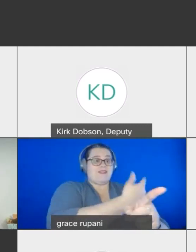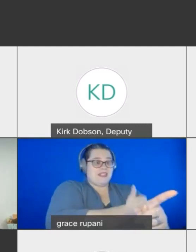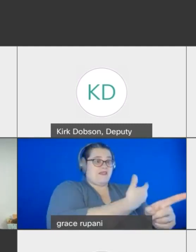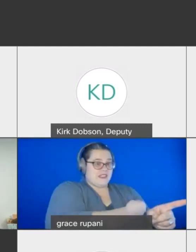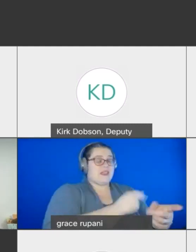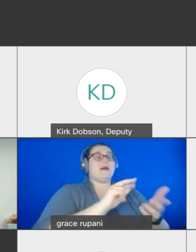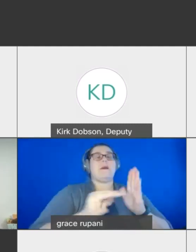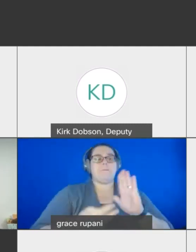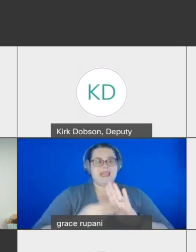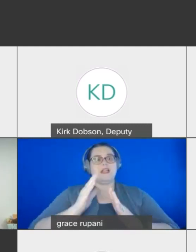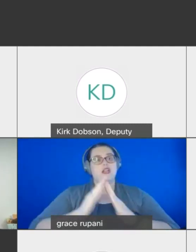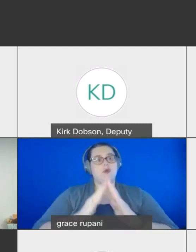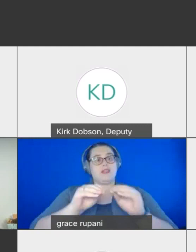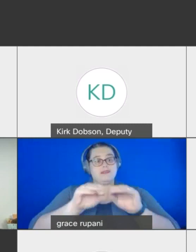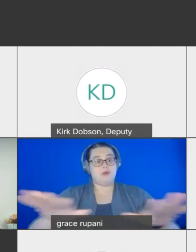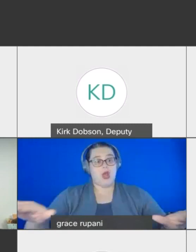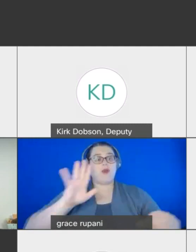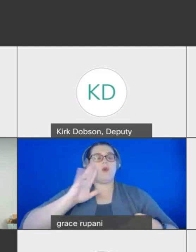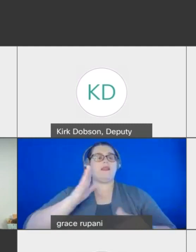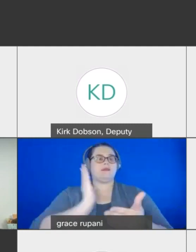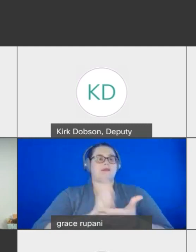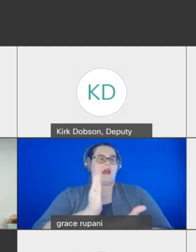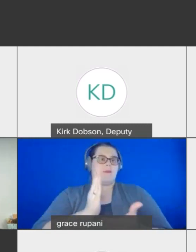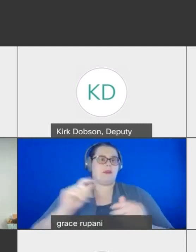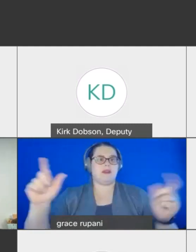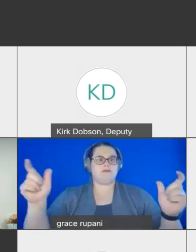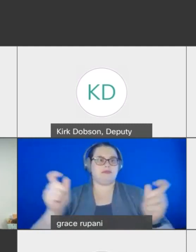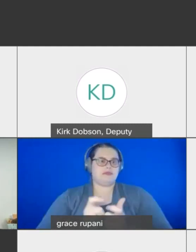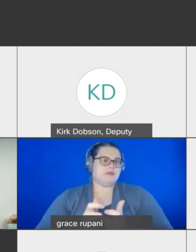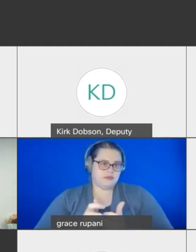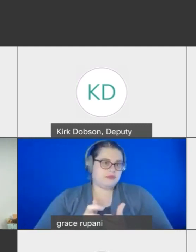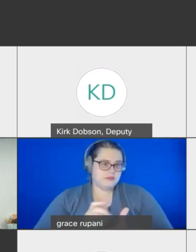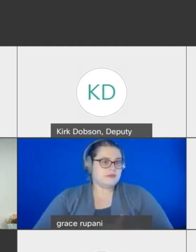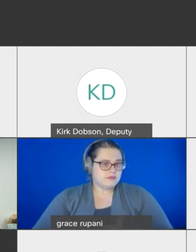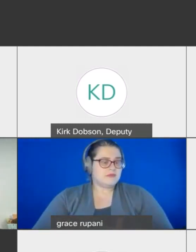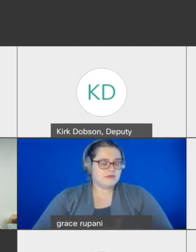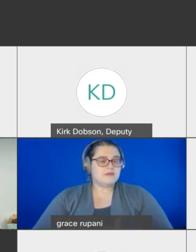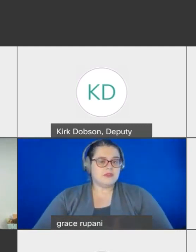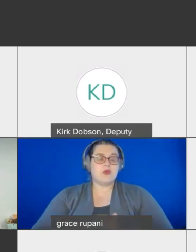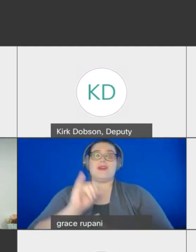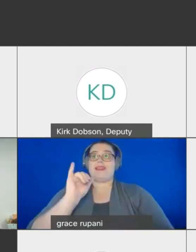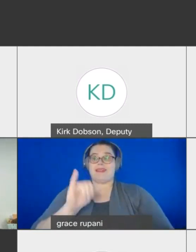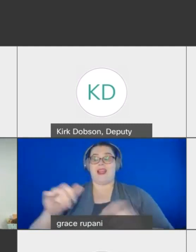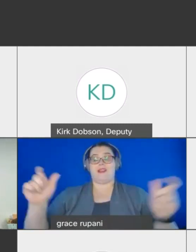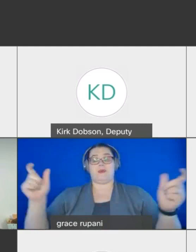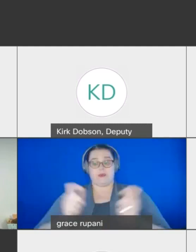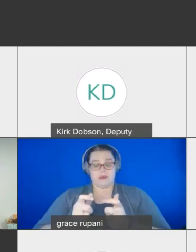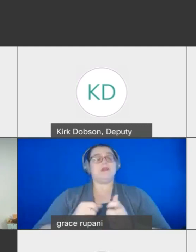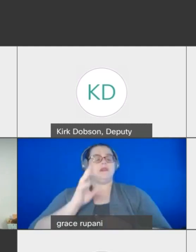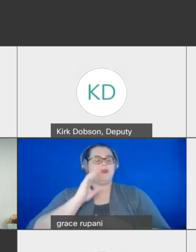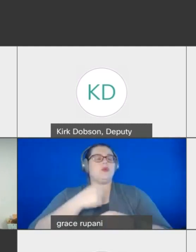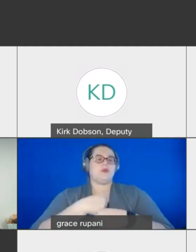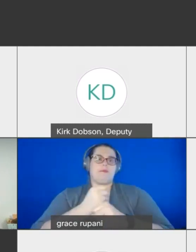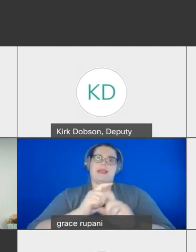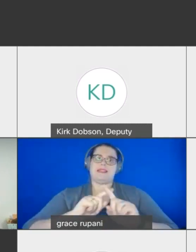community spread of COVID-19. And that's where we make a real difference in terms of our ability